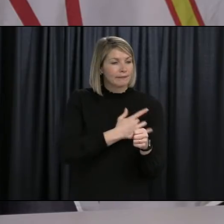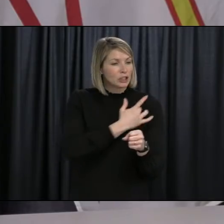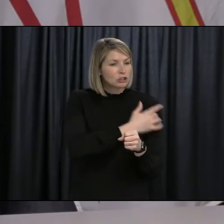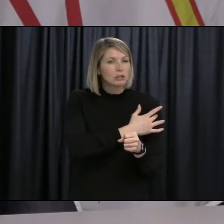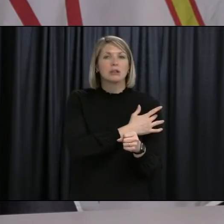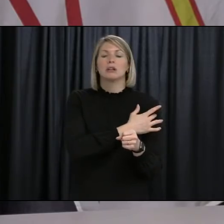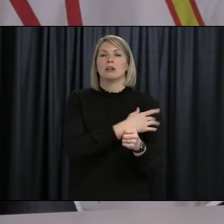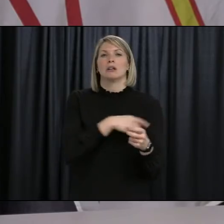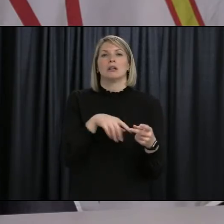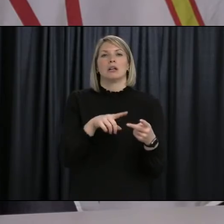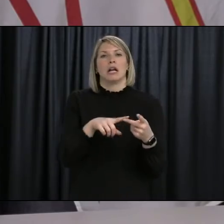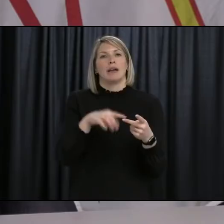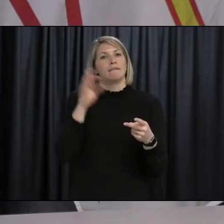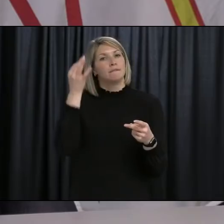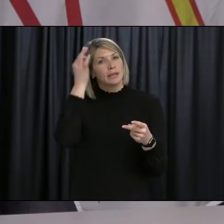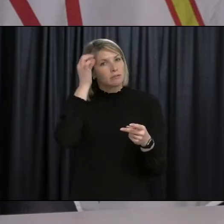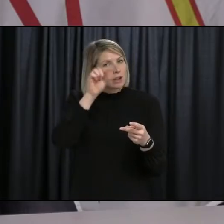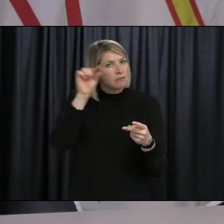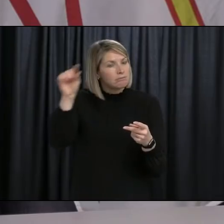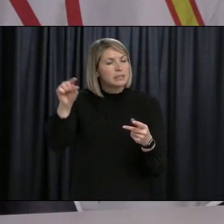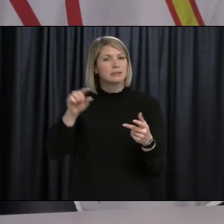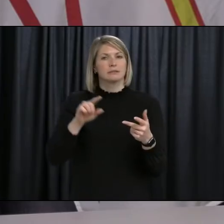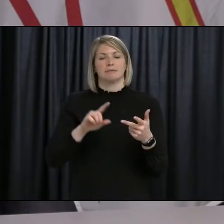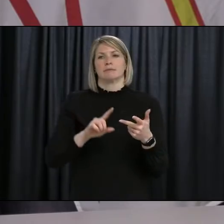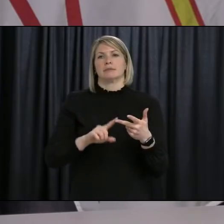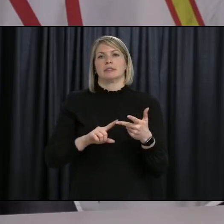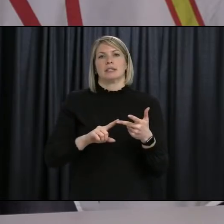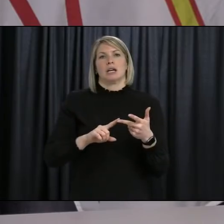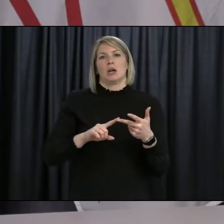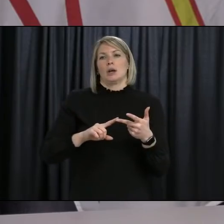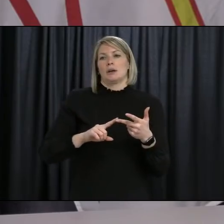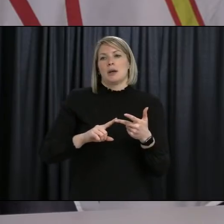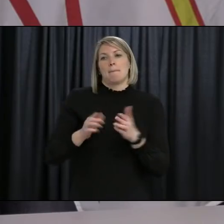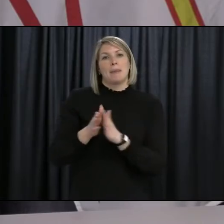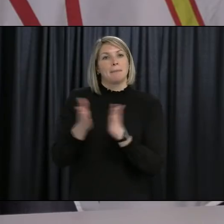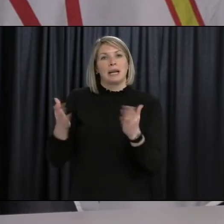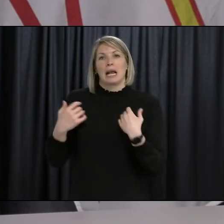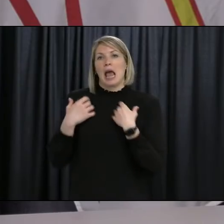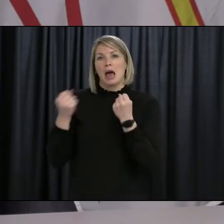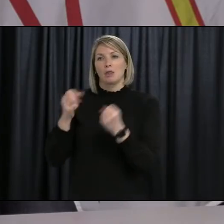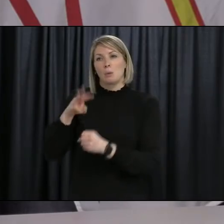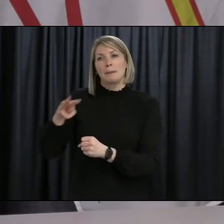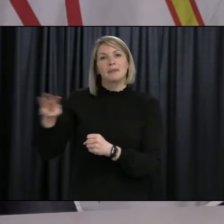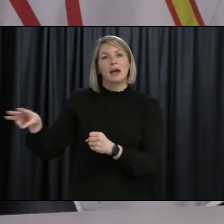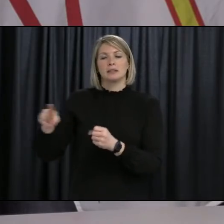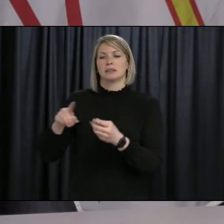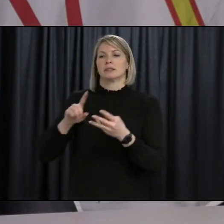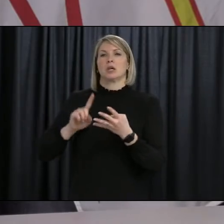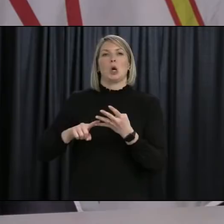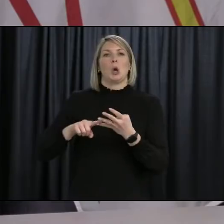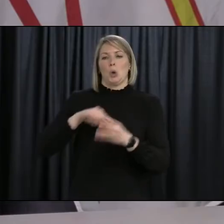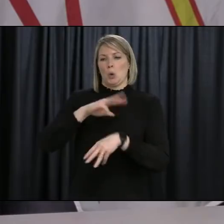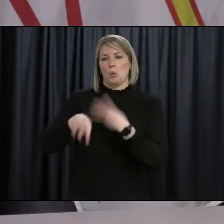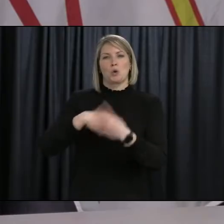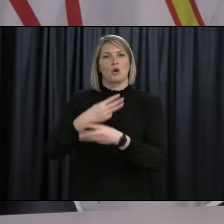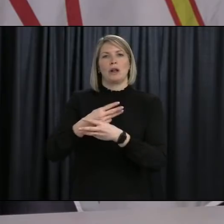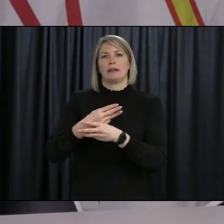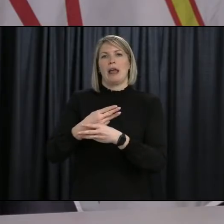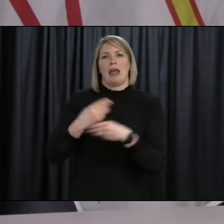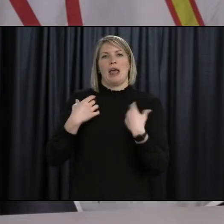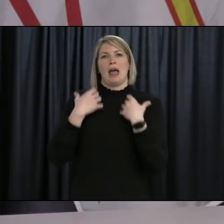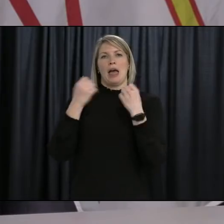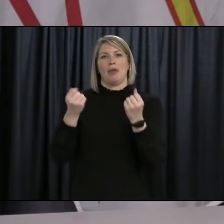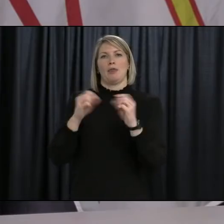Labrador's website, the Public Health Agency's website, the World Health Organization. These are all